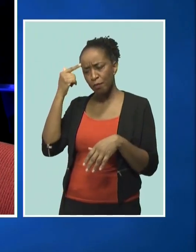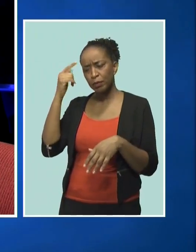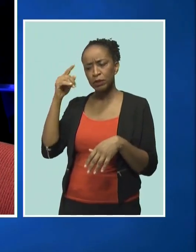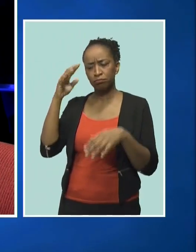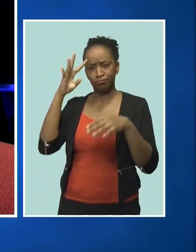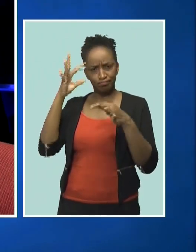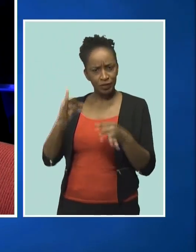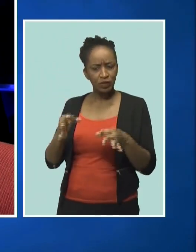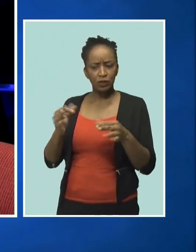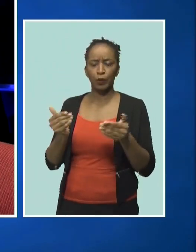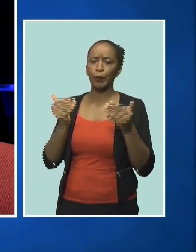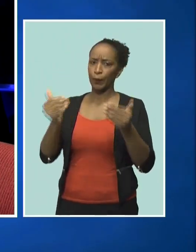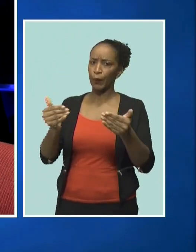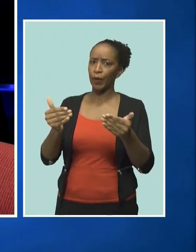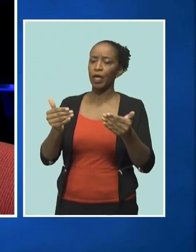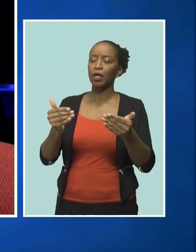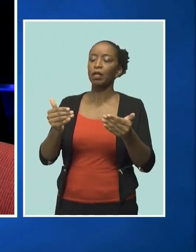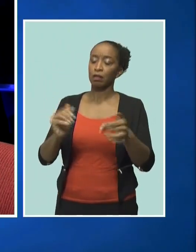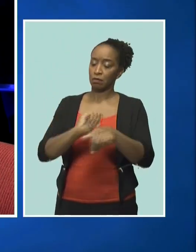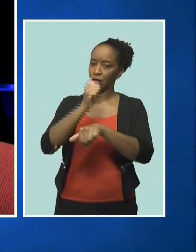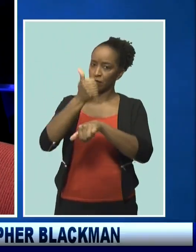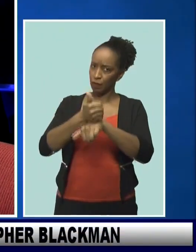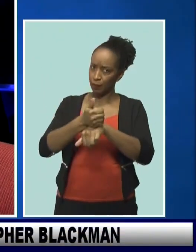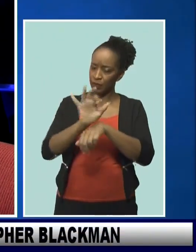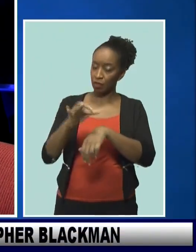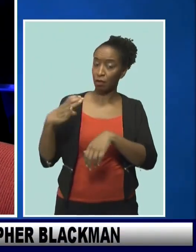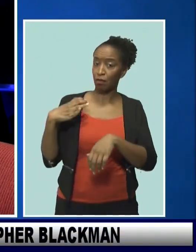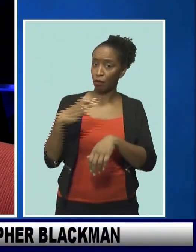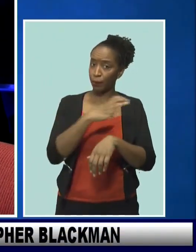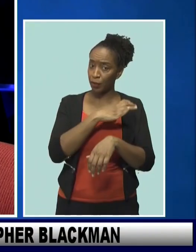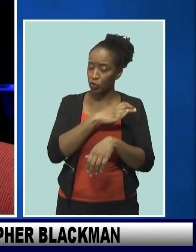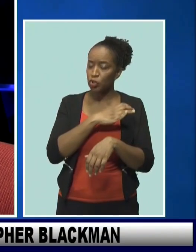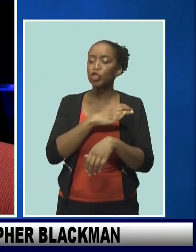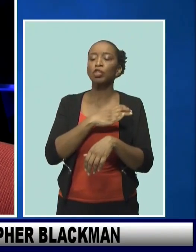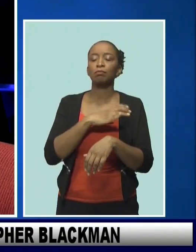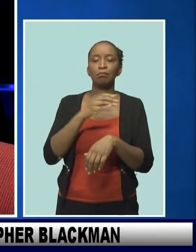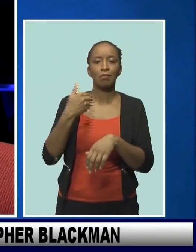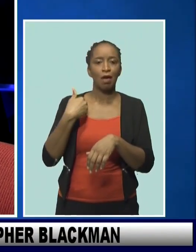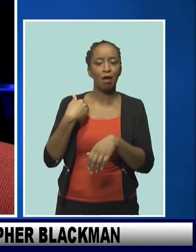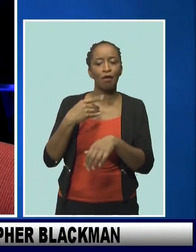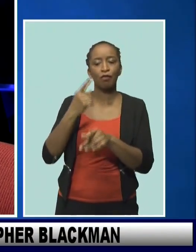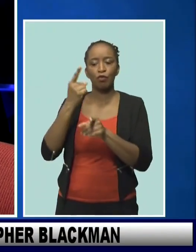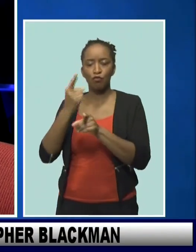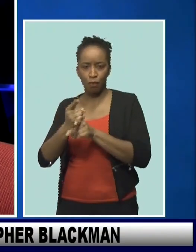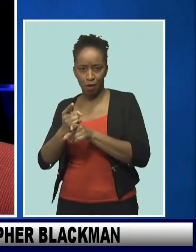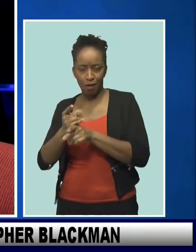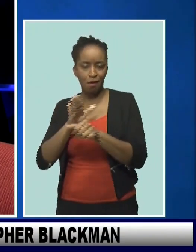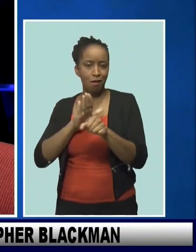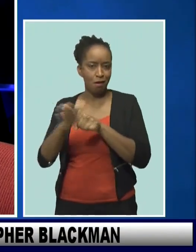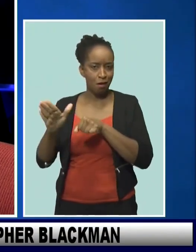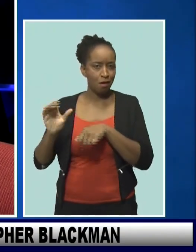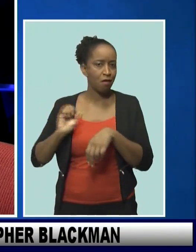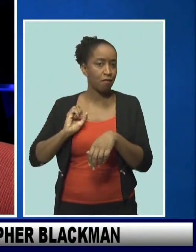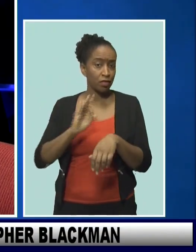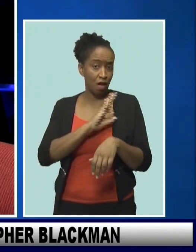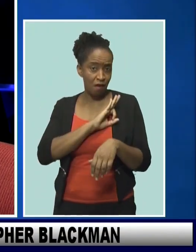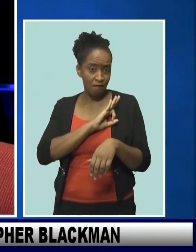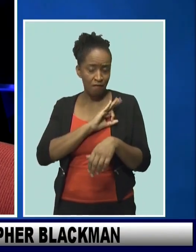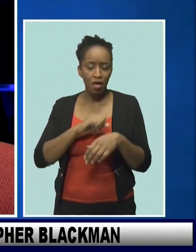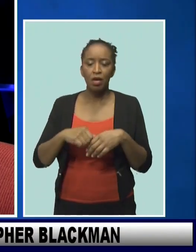place properly and appropriately, with the adequate staff, adequate location.